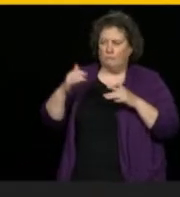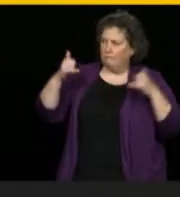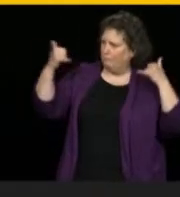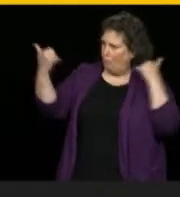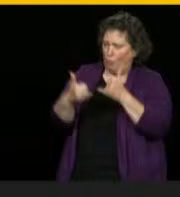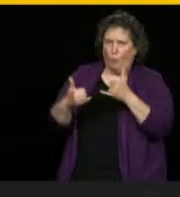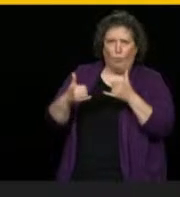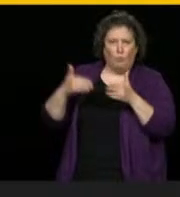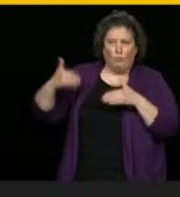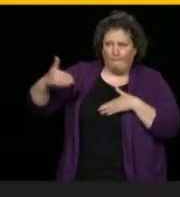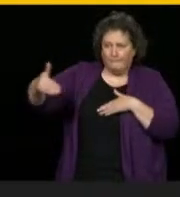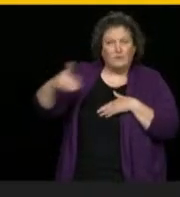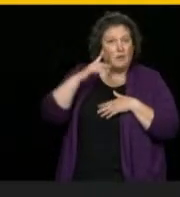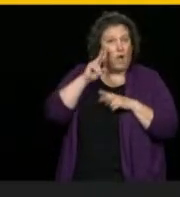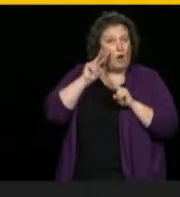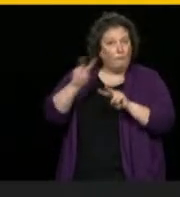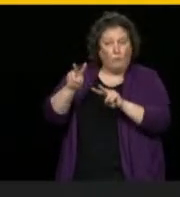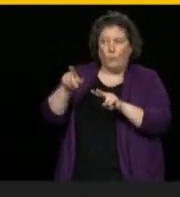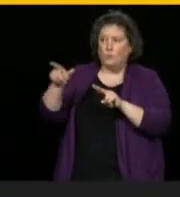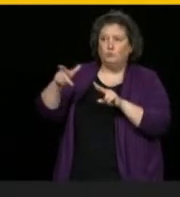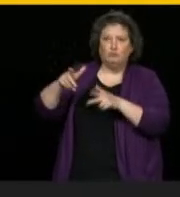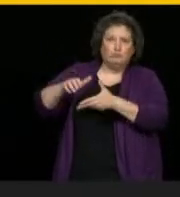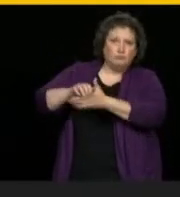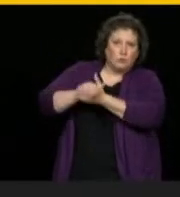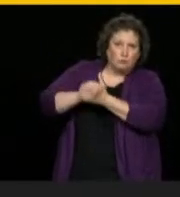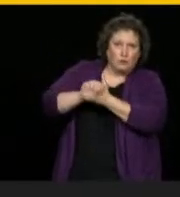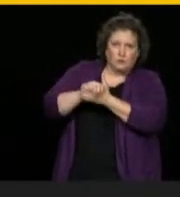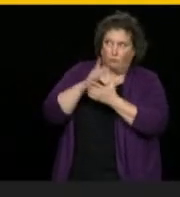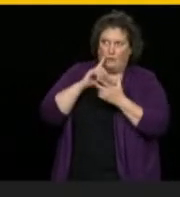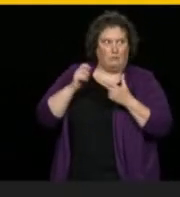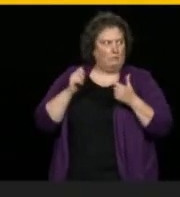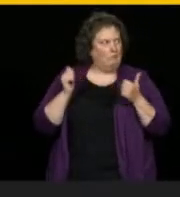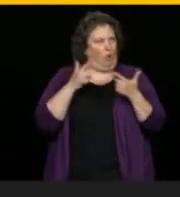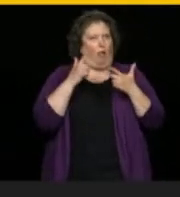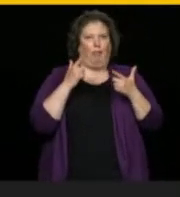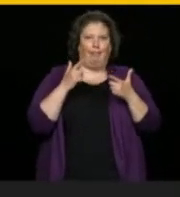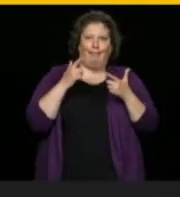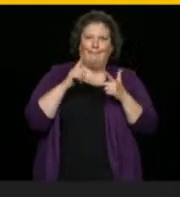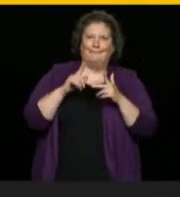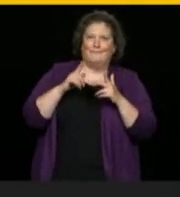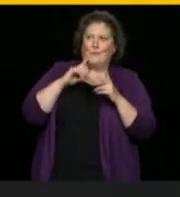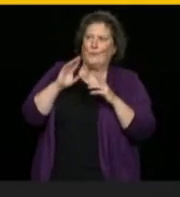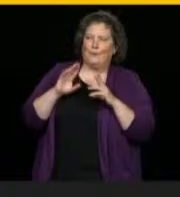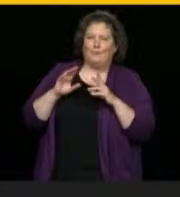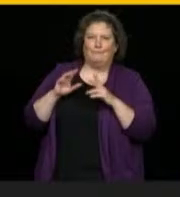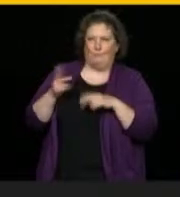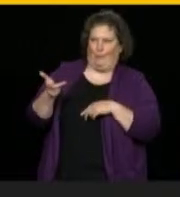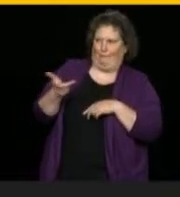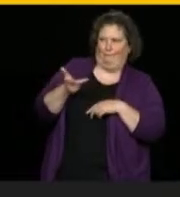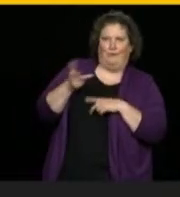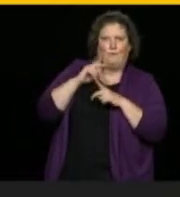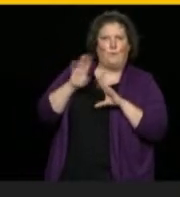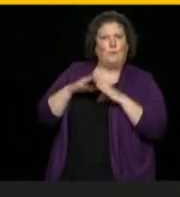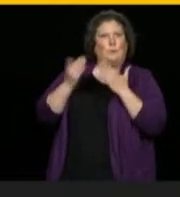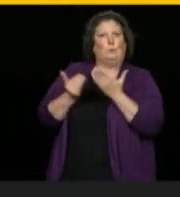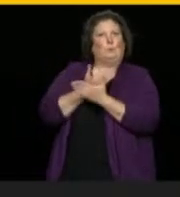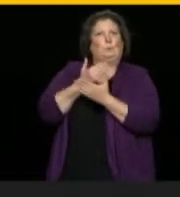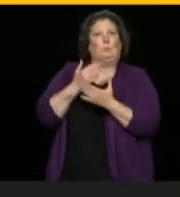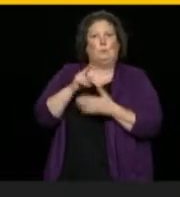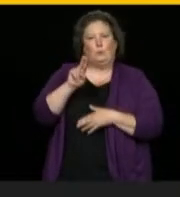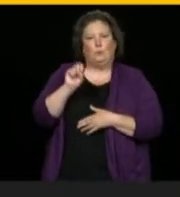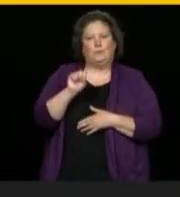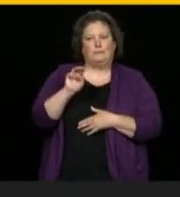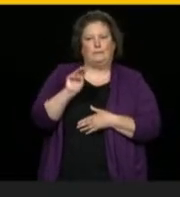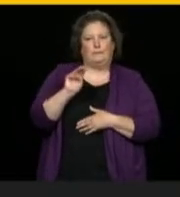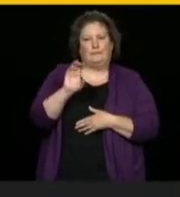him and all of us on the coming into force of the new NAFTA, the USMCA. I think it's really important that